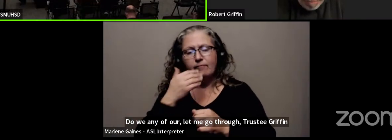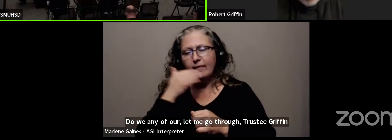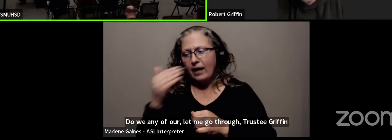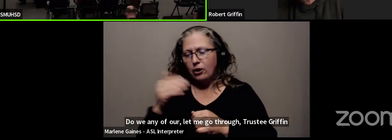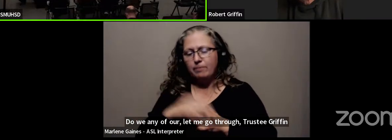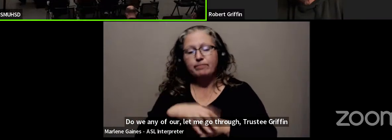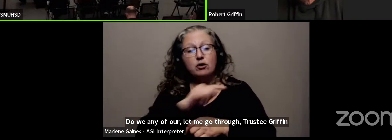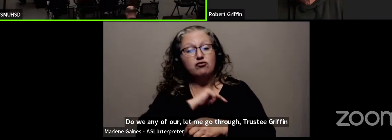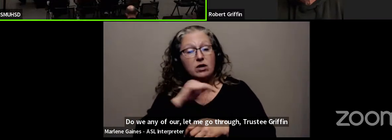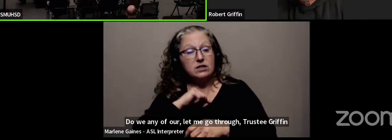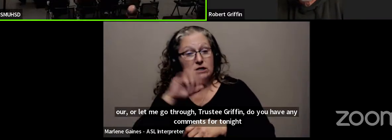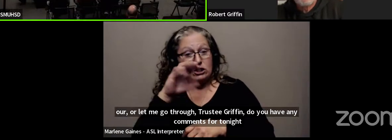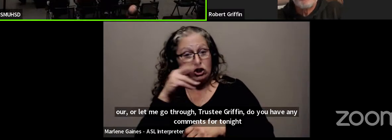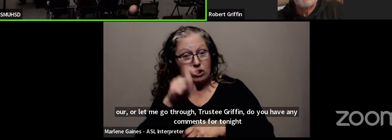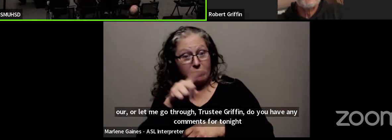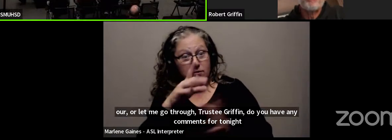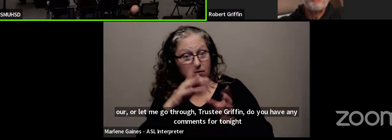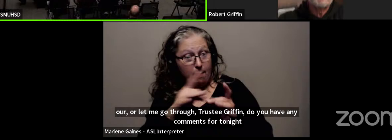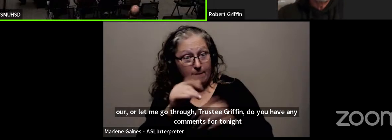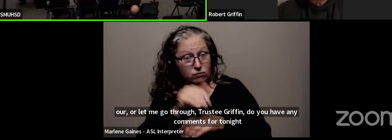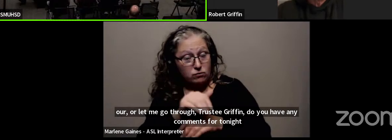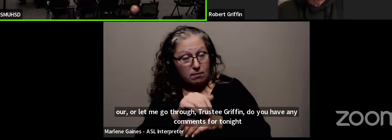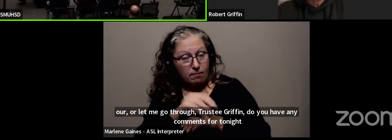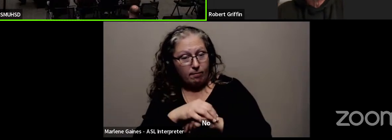Trustee Chavez, do you have any comments?